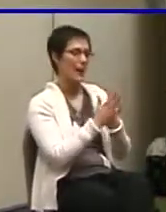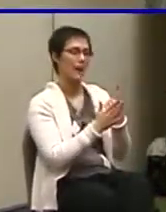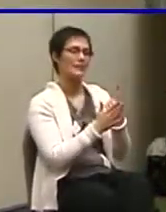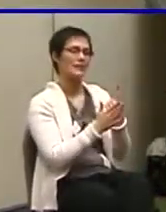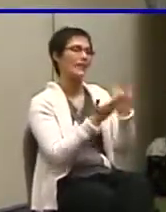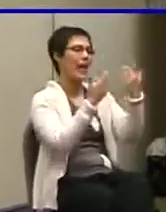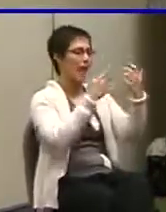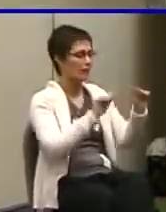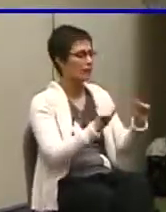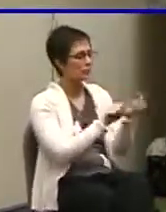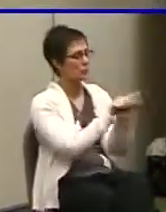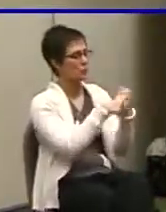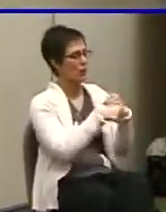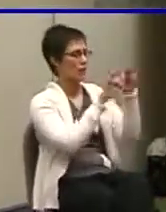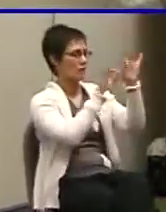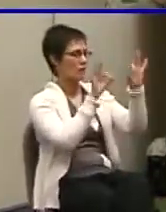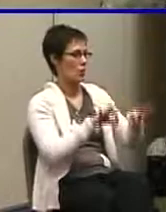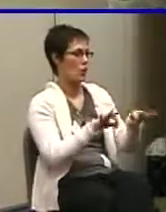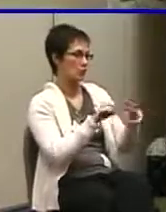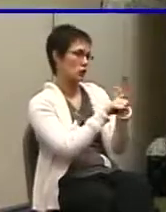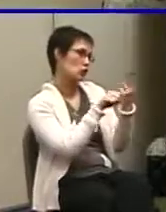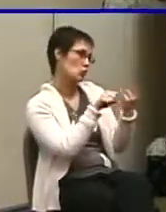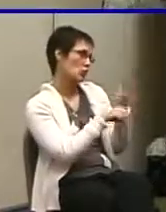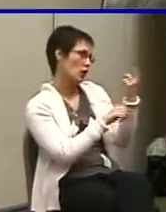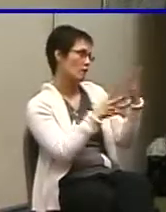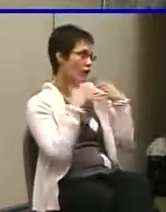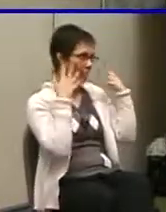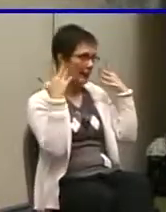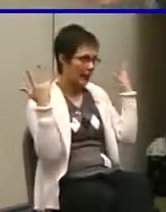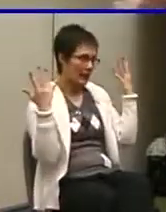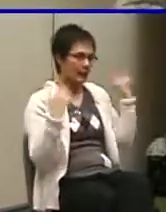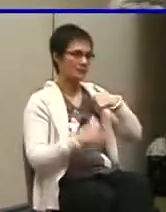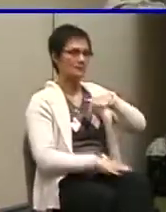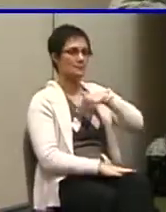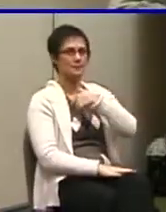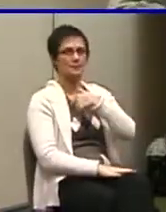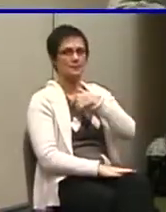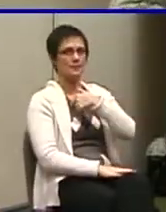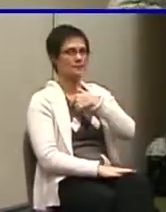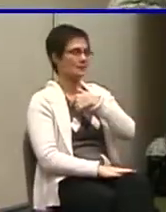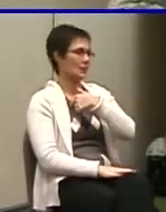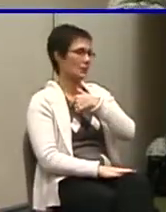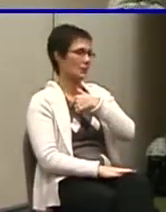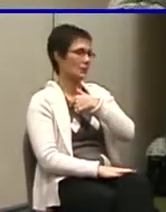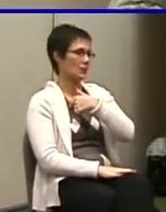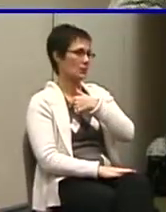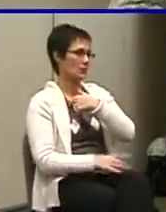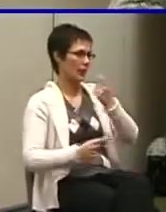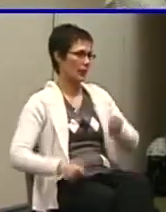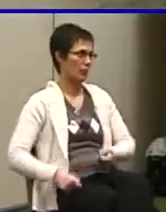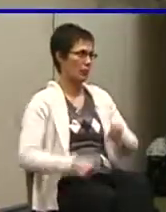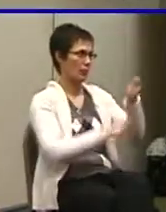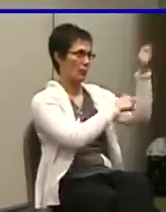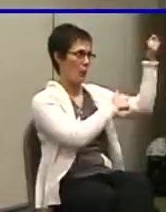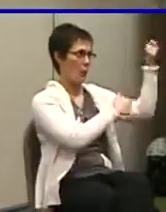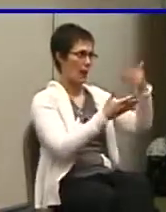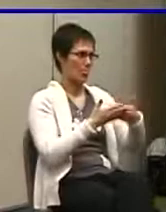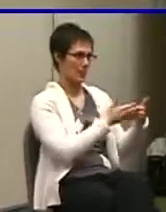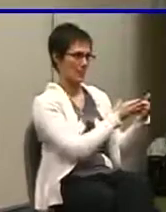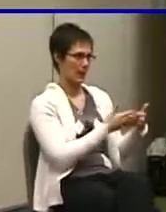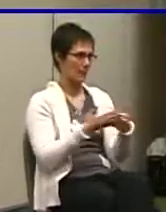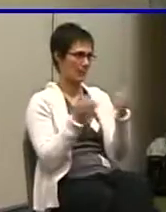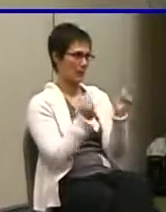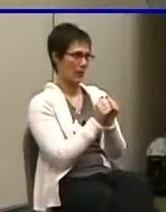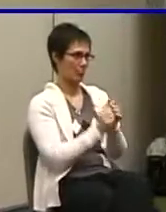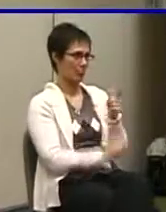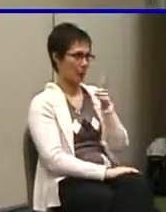efforts to make forms user-friendly, we throw the baby out with the wash. Okay? So the form is